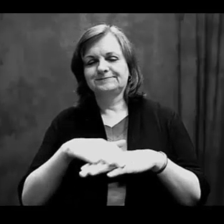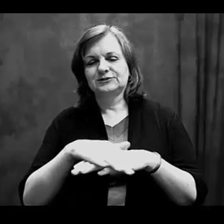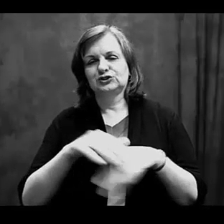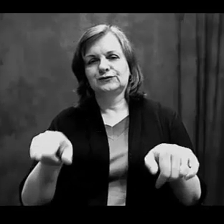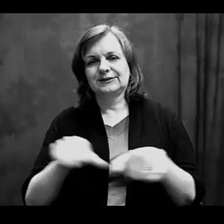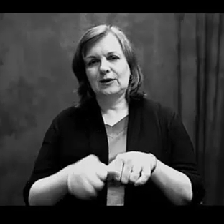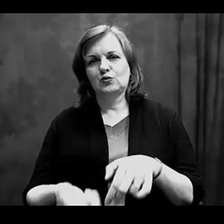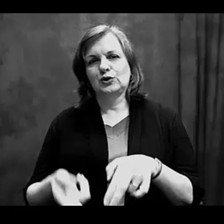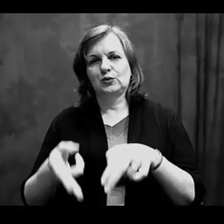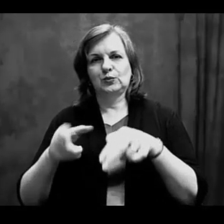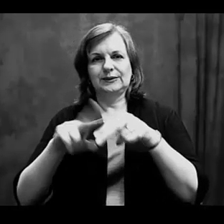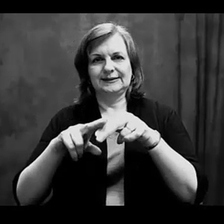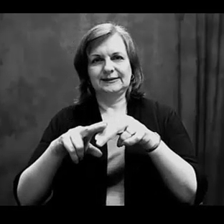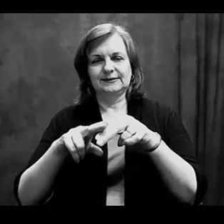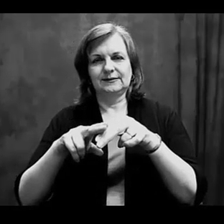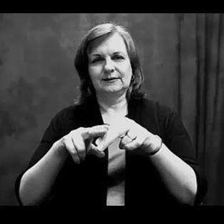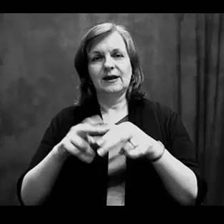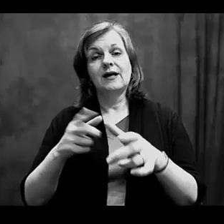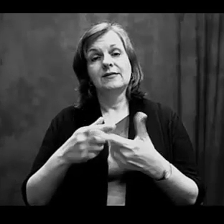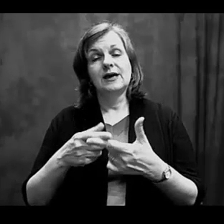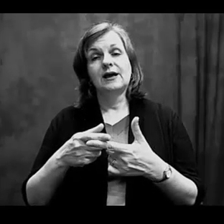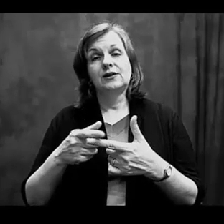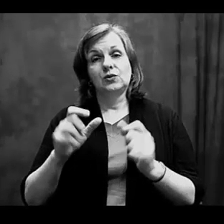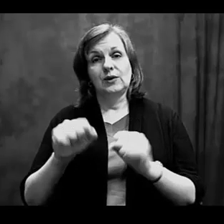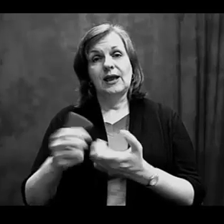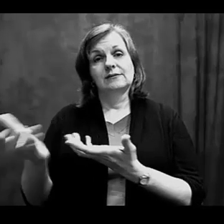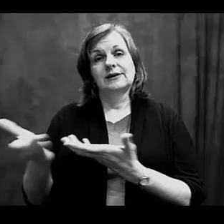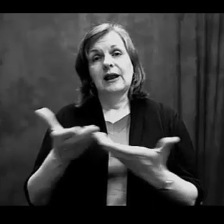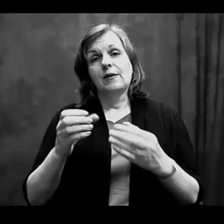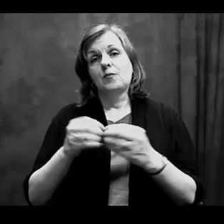we increase the surface area